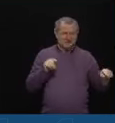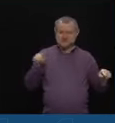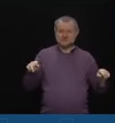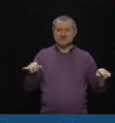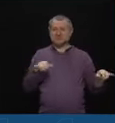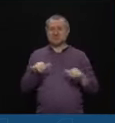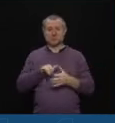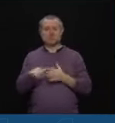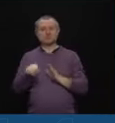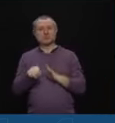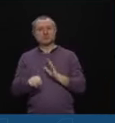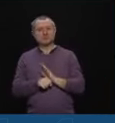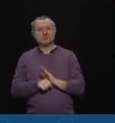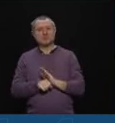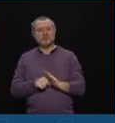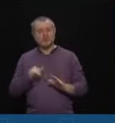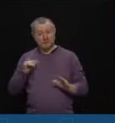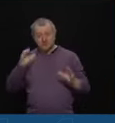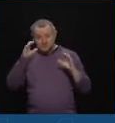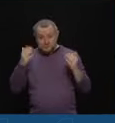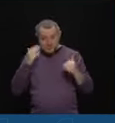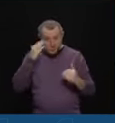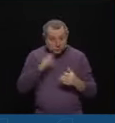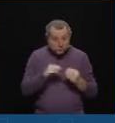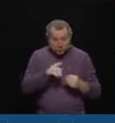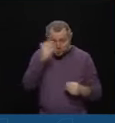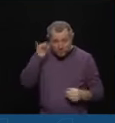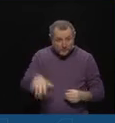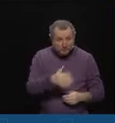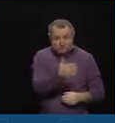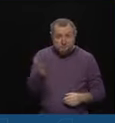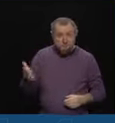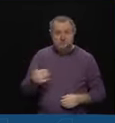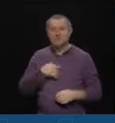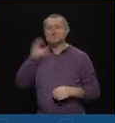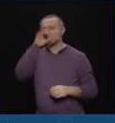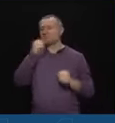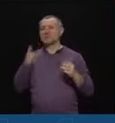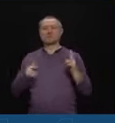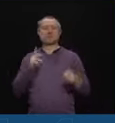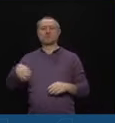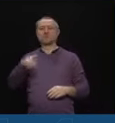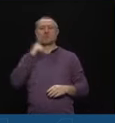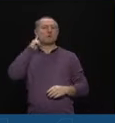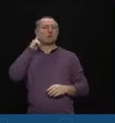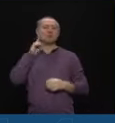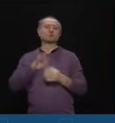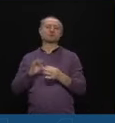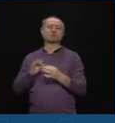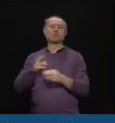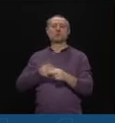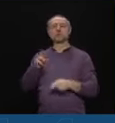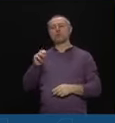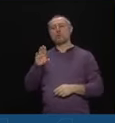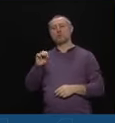before? Have you heard that before? I'm going to guess that most people have never heard of Robert Mulliner, who was killed in Newburgh